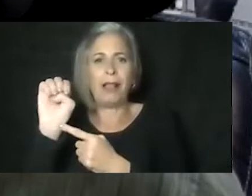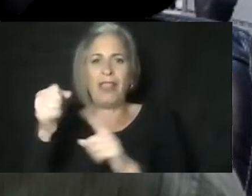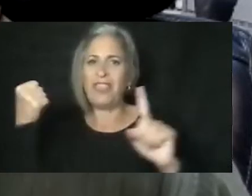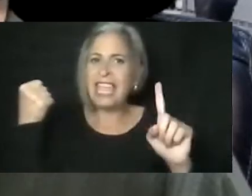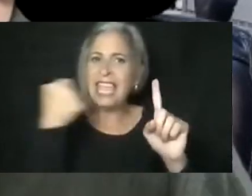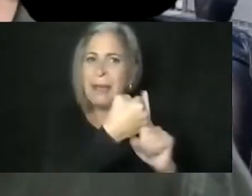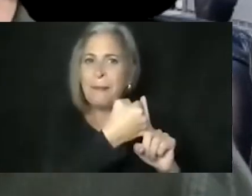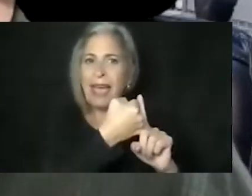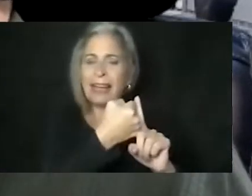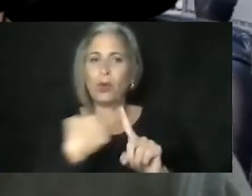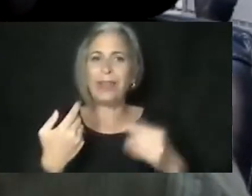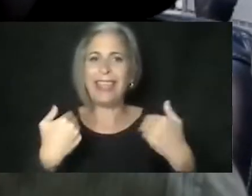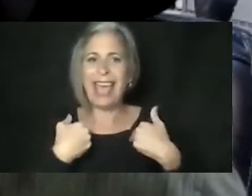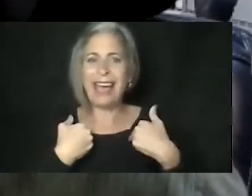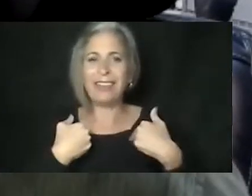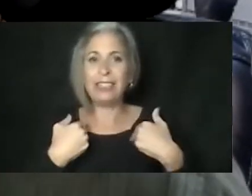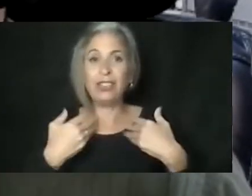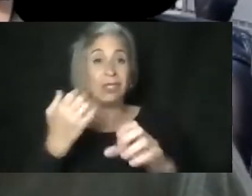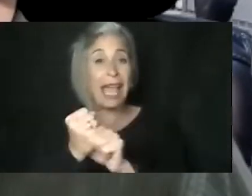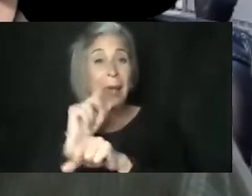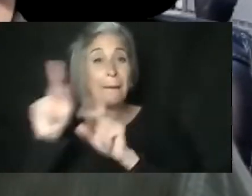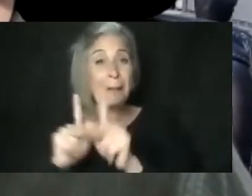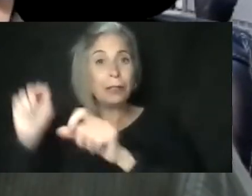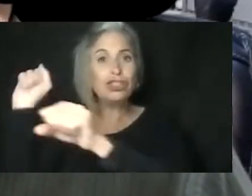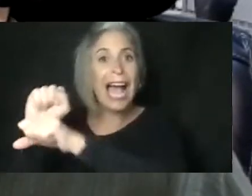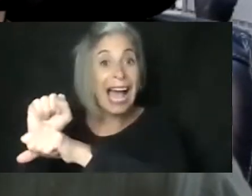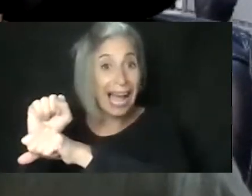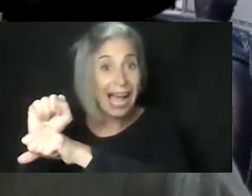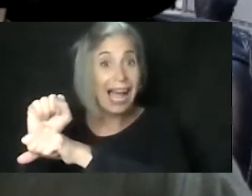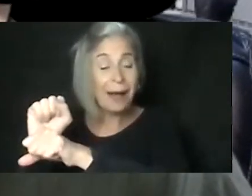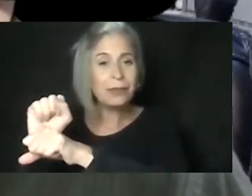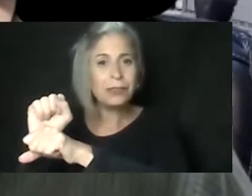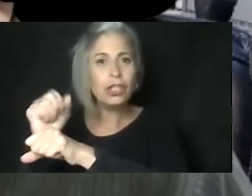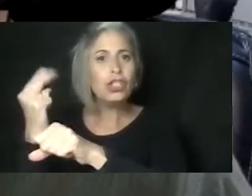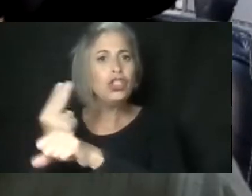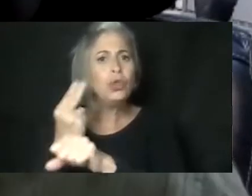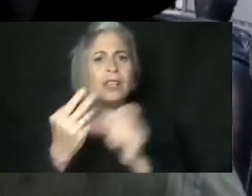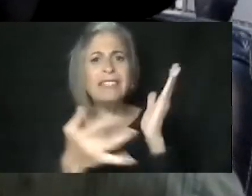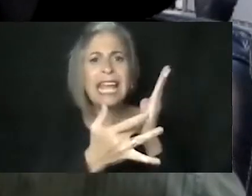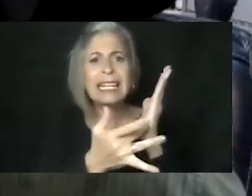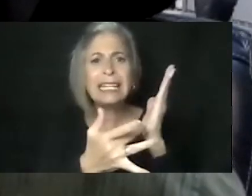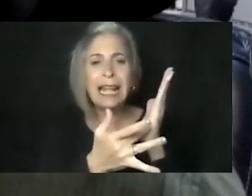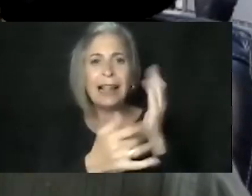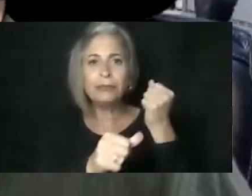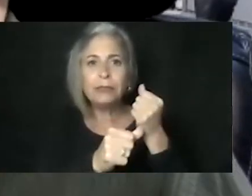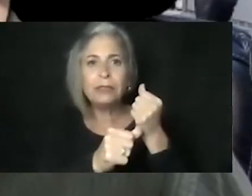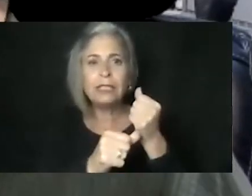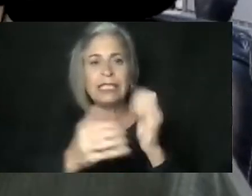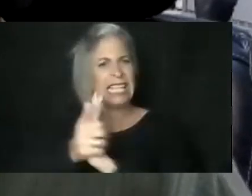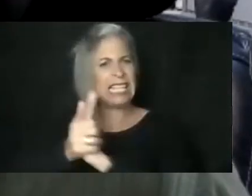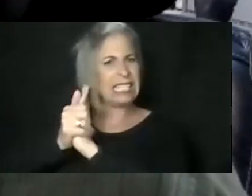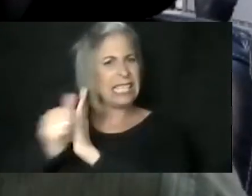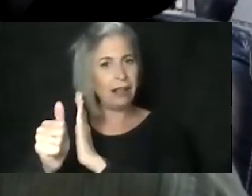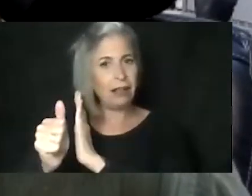to have on getting folks employment, because use of assistive technology is a skill. It's something that can